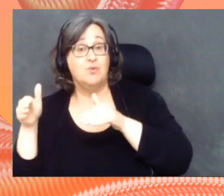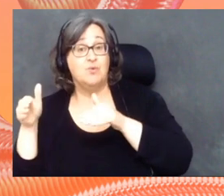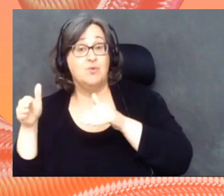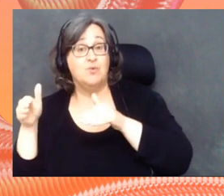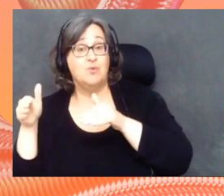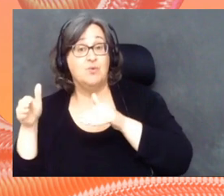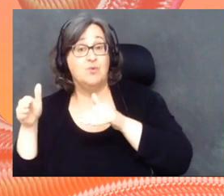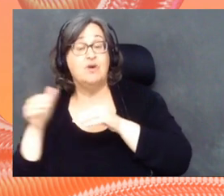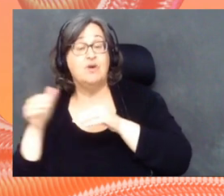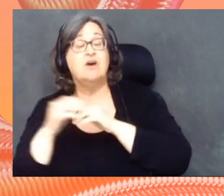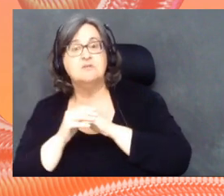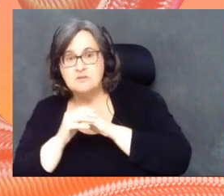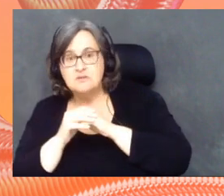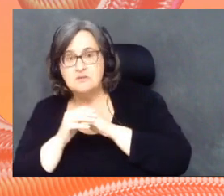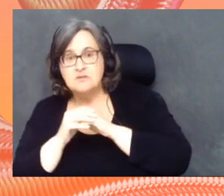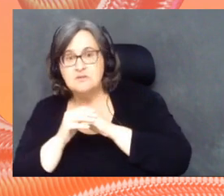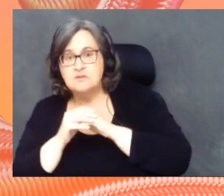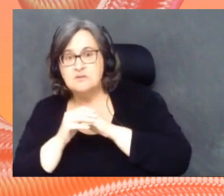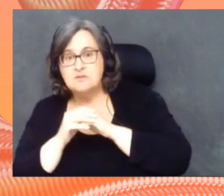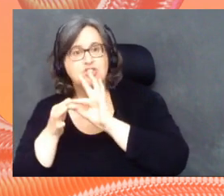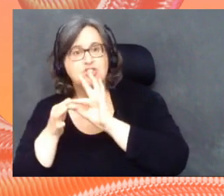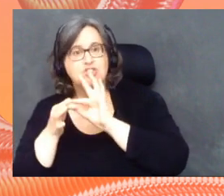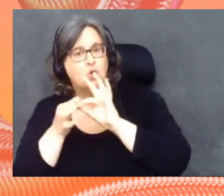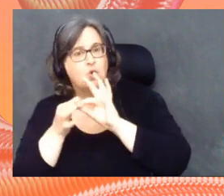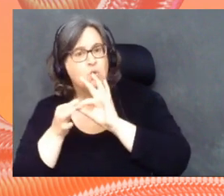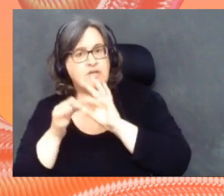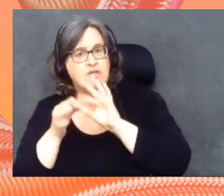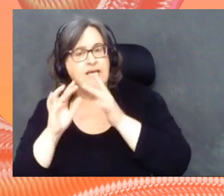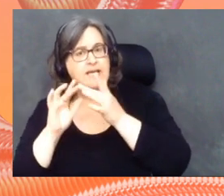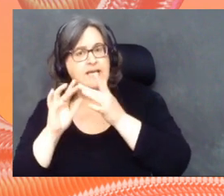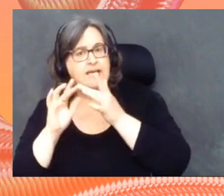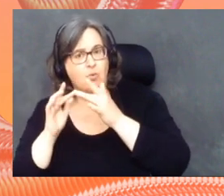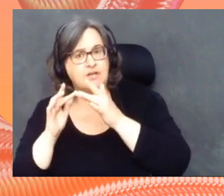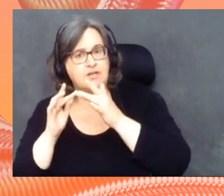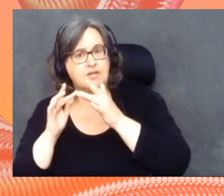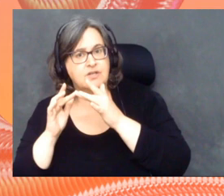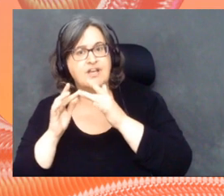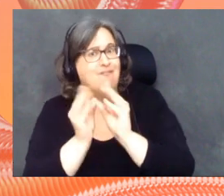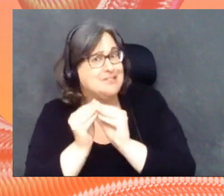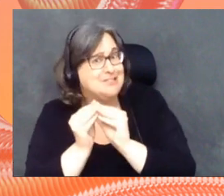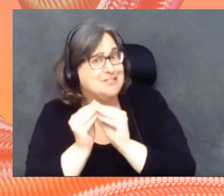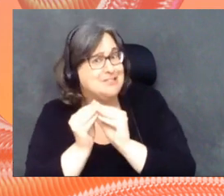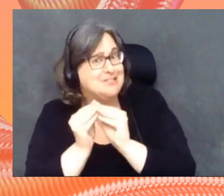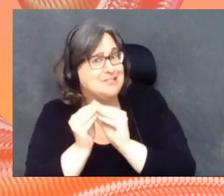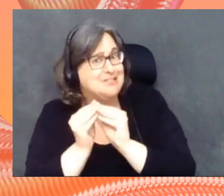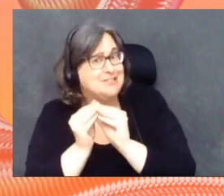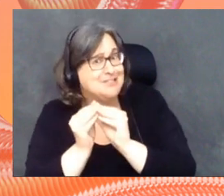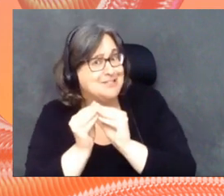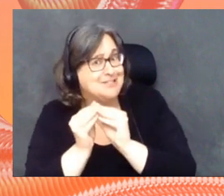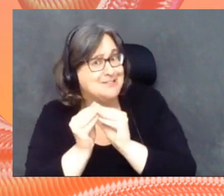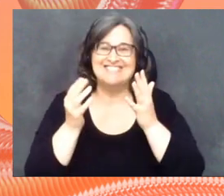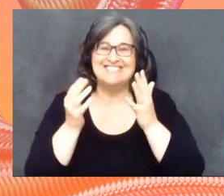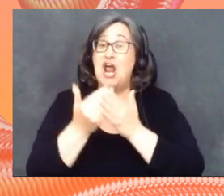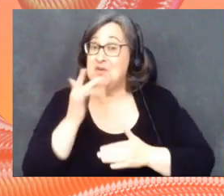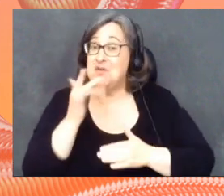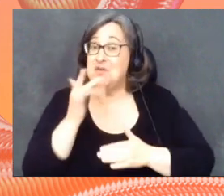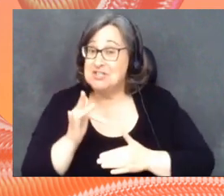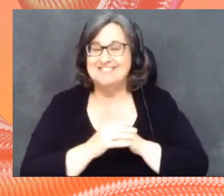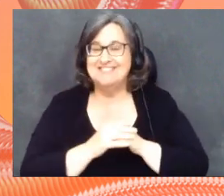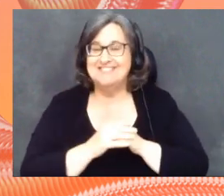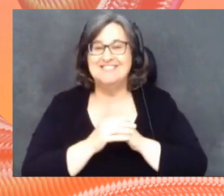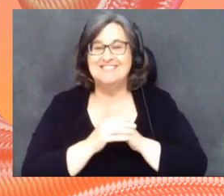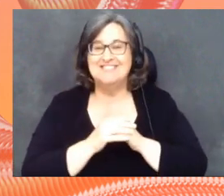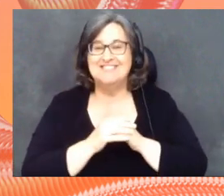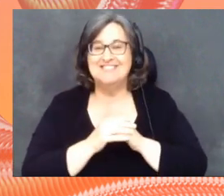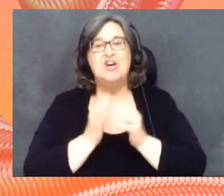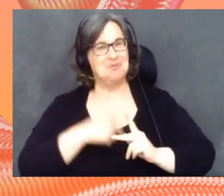and associations and networks and conferences and good fortune through the people that